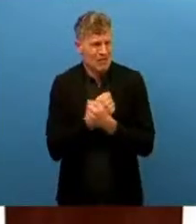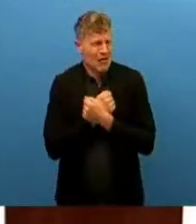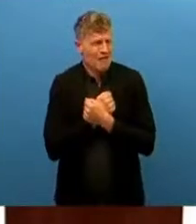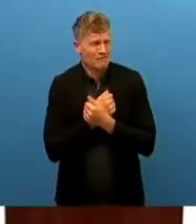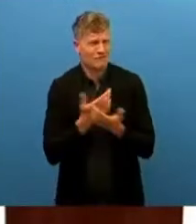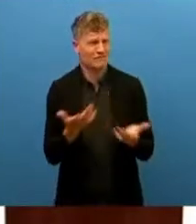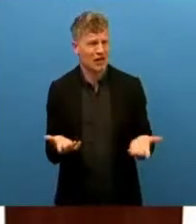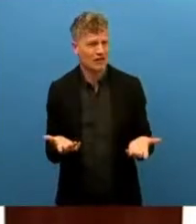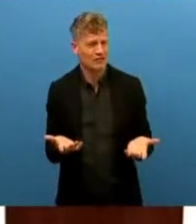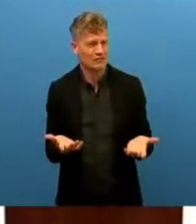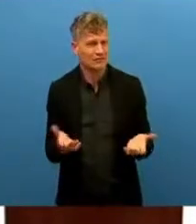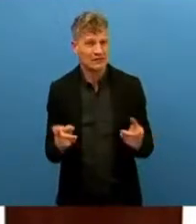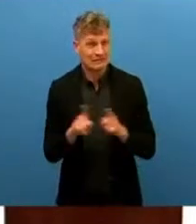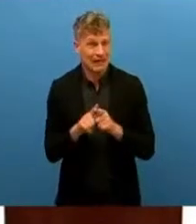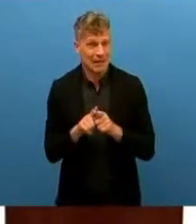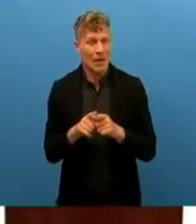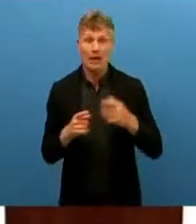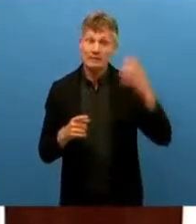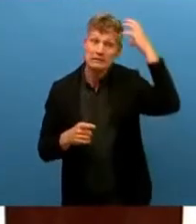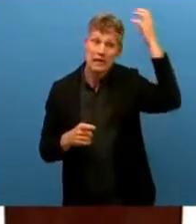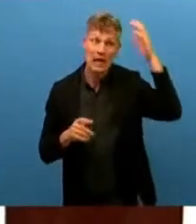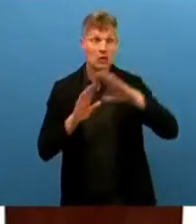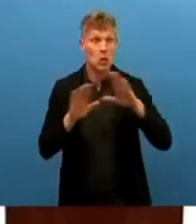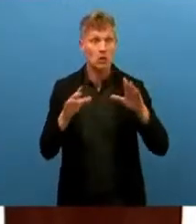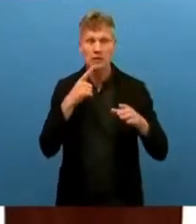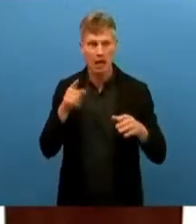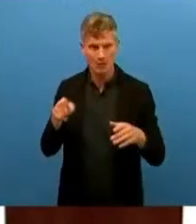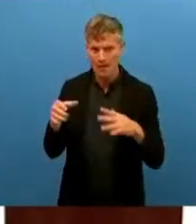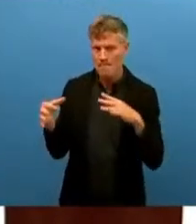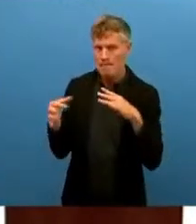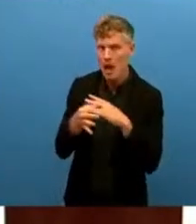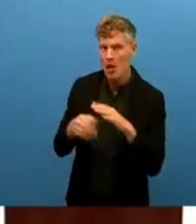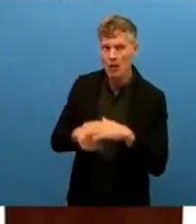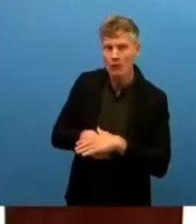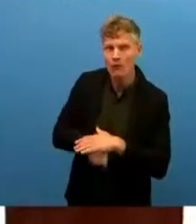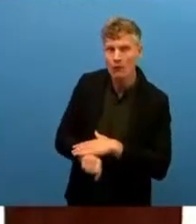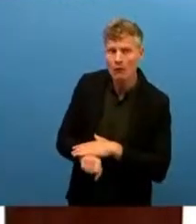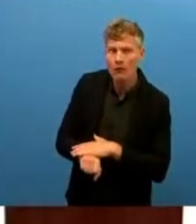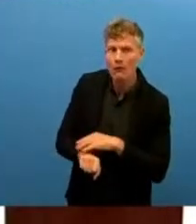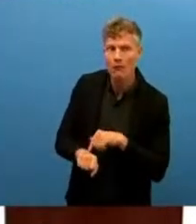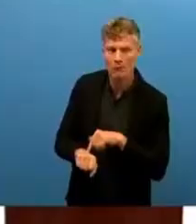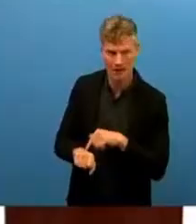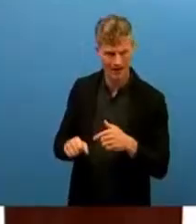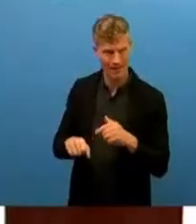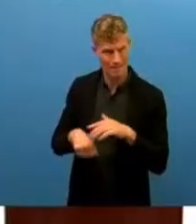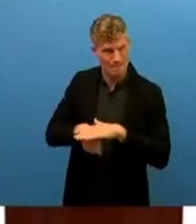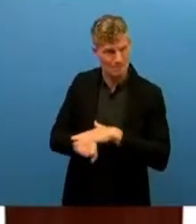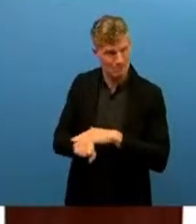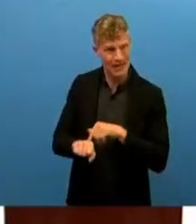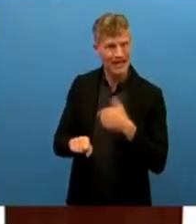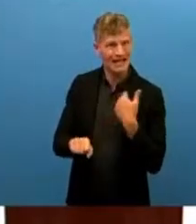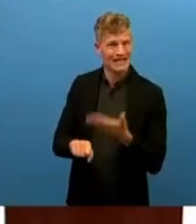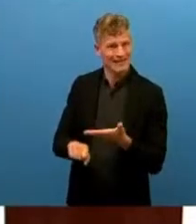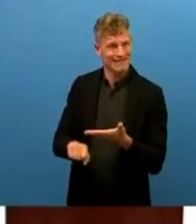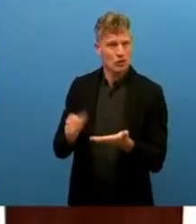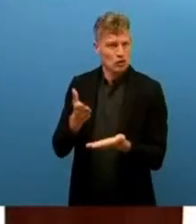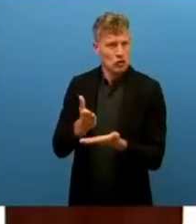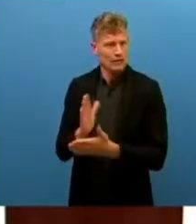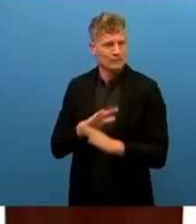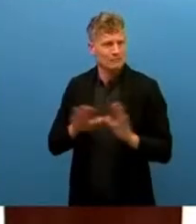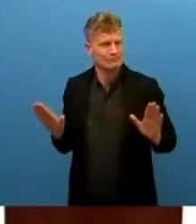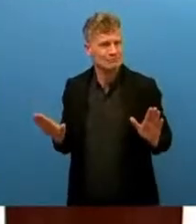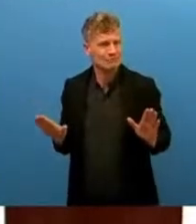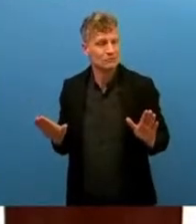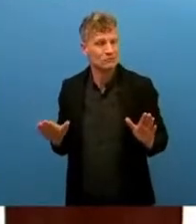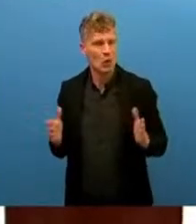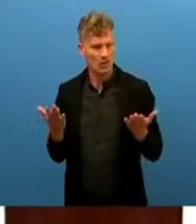child is born inside or outside of marriage before recognizing their basic rights. Why then do some states demand